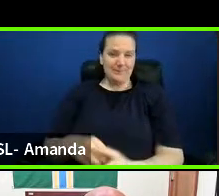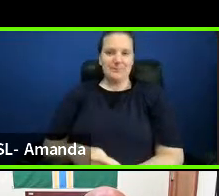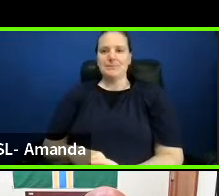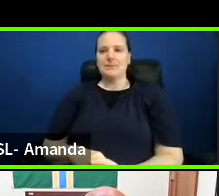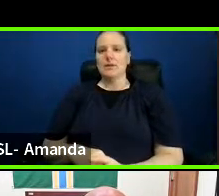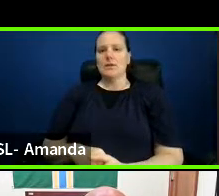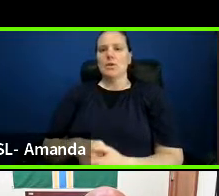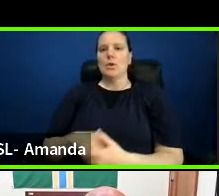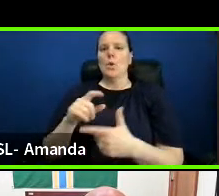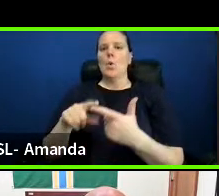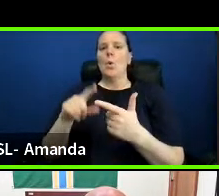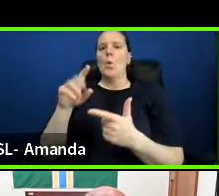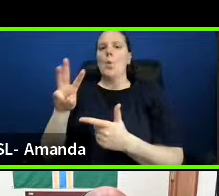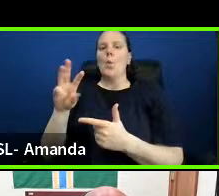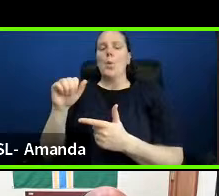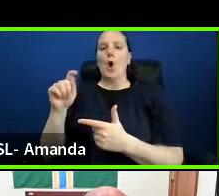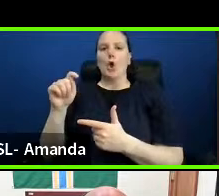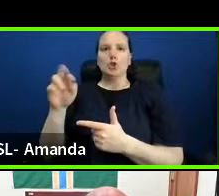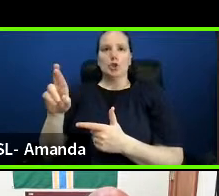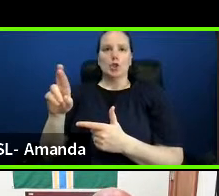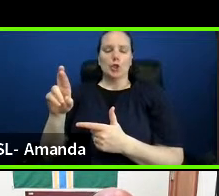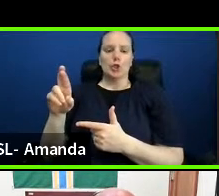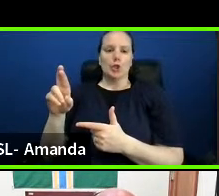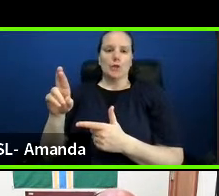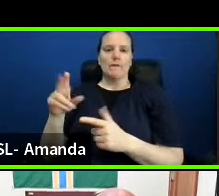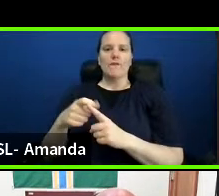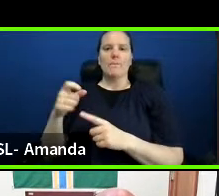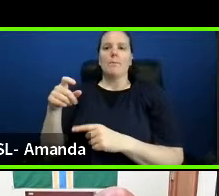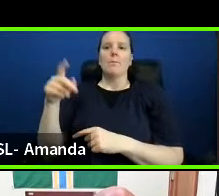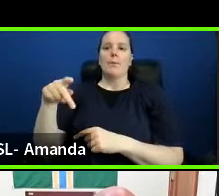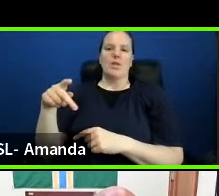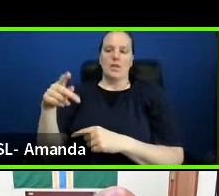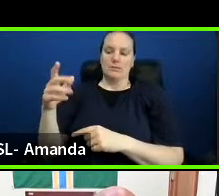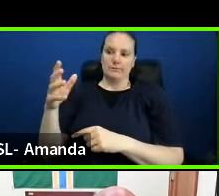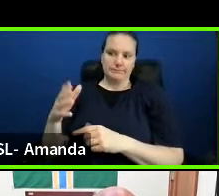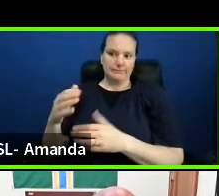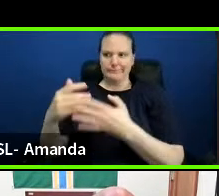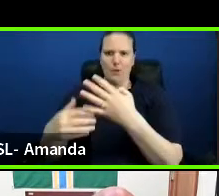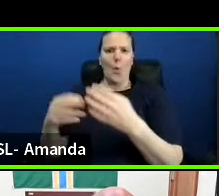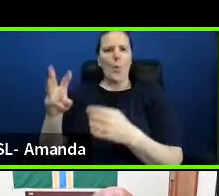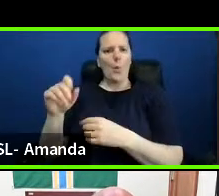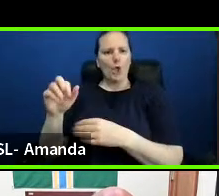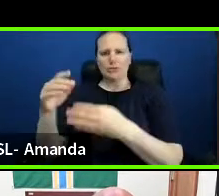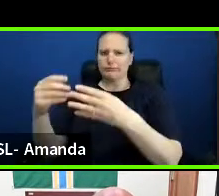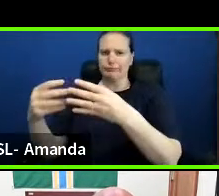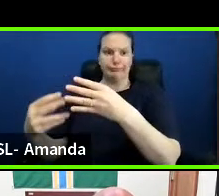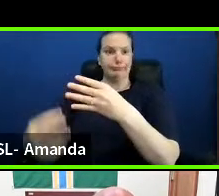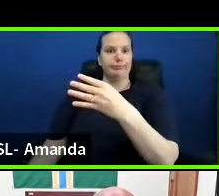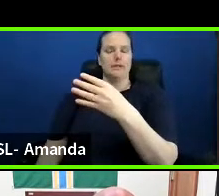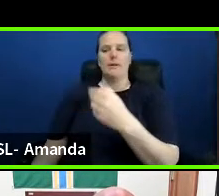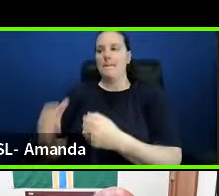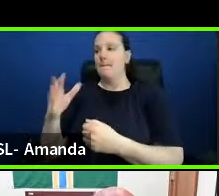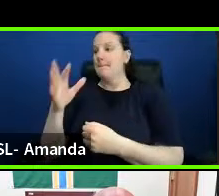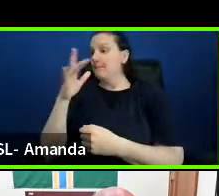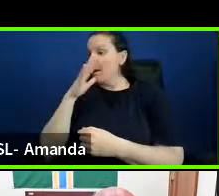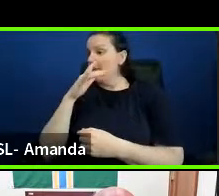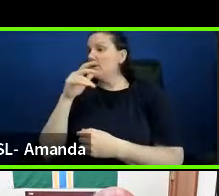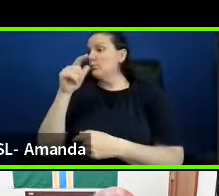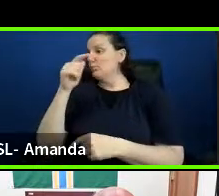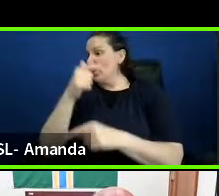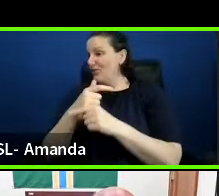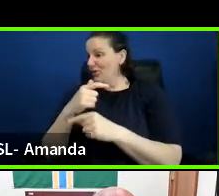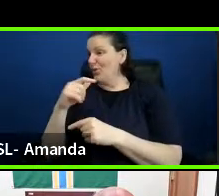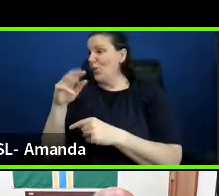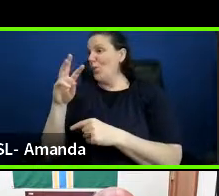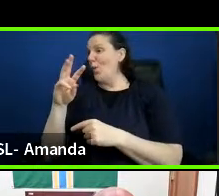Walter Valenta from Portland side. I'm from a long list of Walters on my mom's side. So my mother's brother was Walter, her